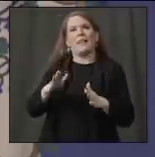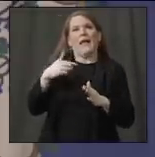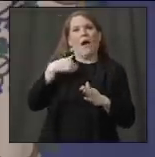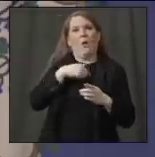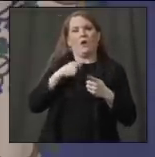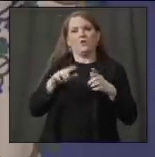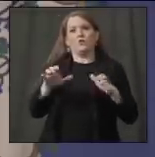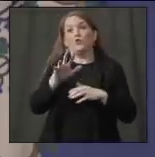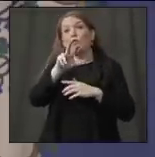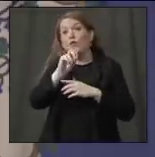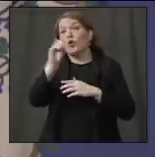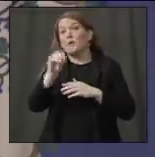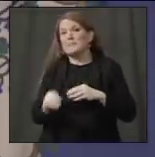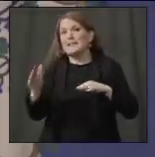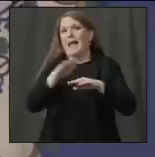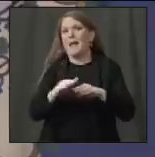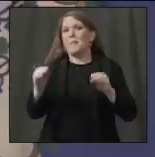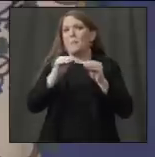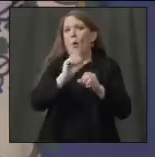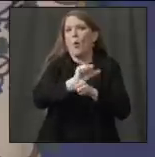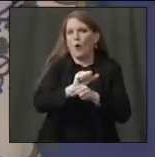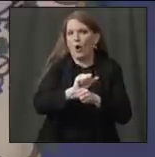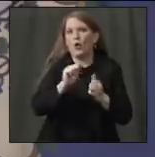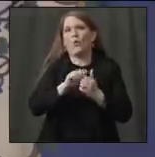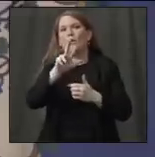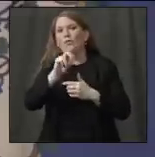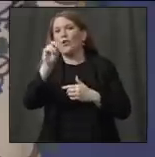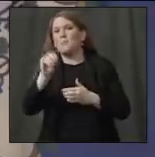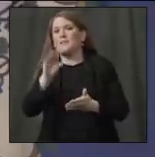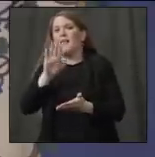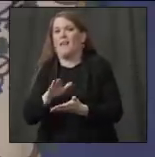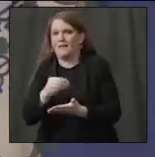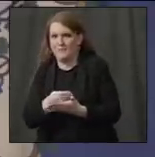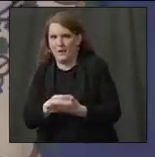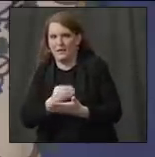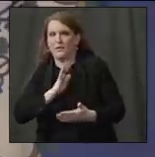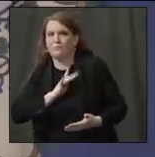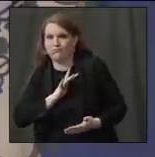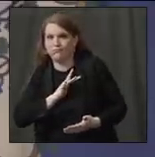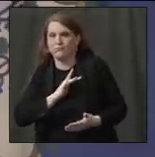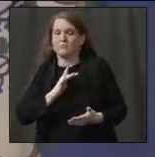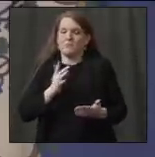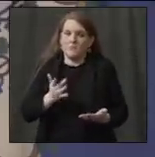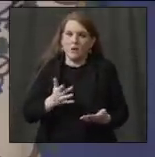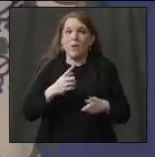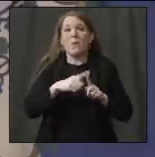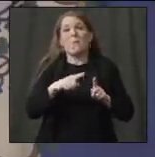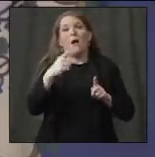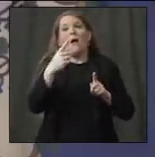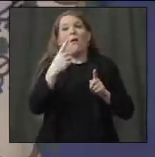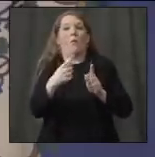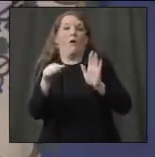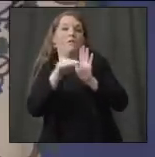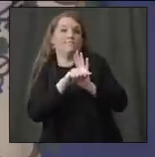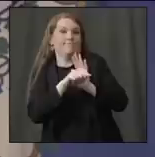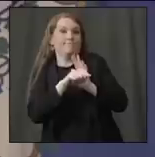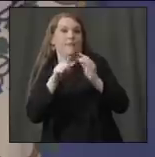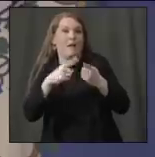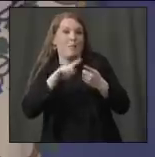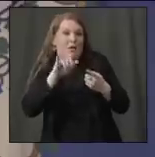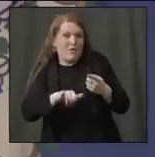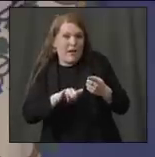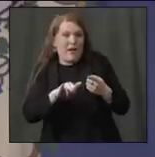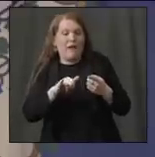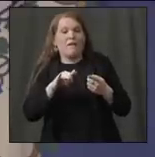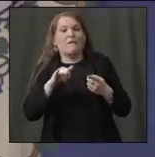of that, I hate to tell you, is that with the collapse in energy prices, there's also a collapse in the amount of gas tax revenues we